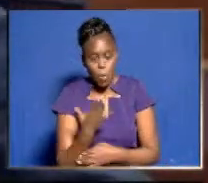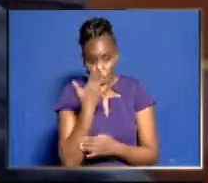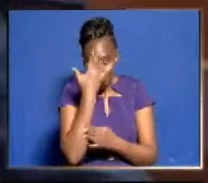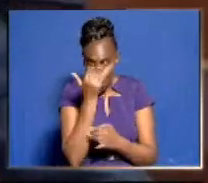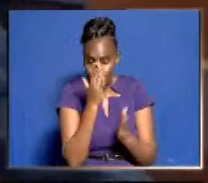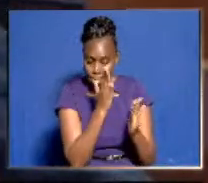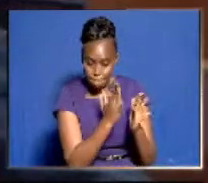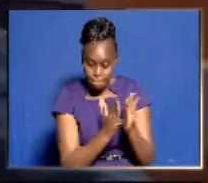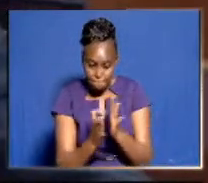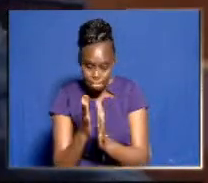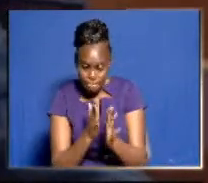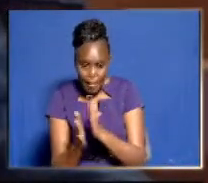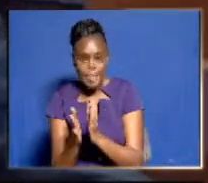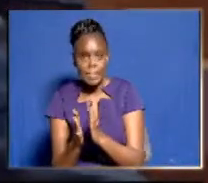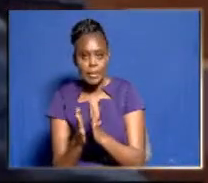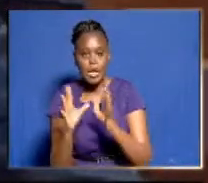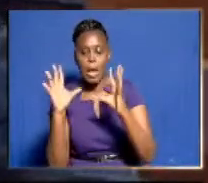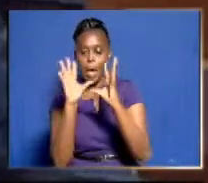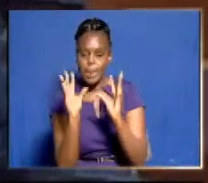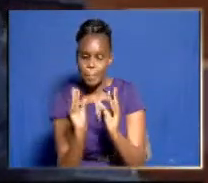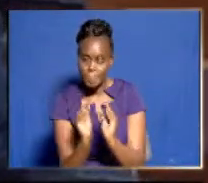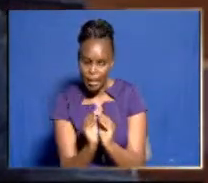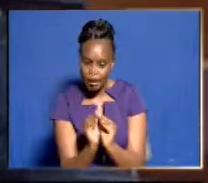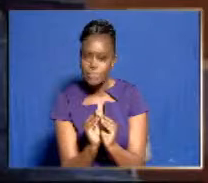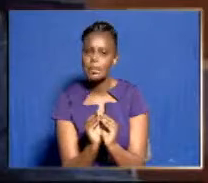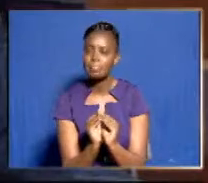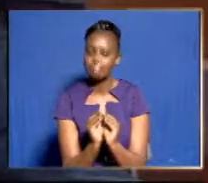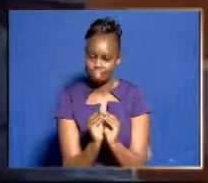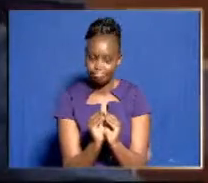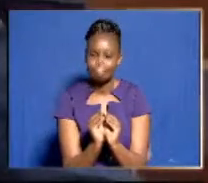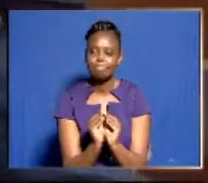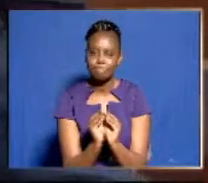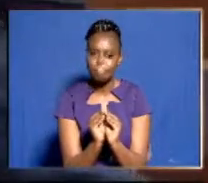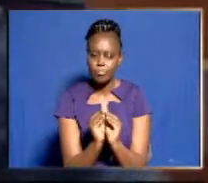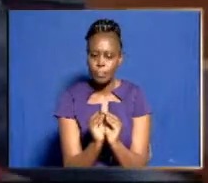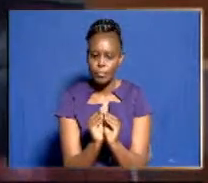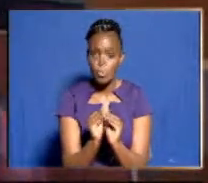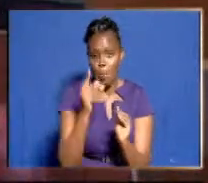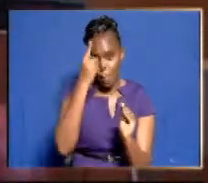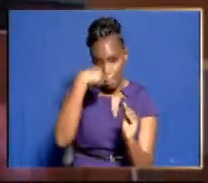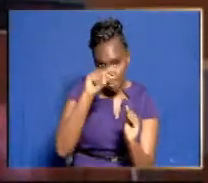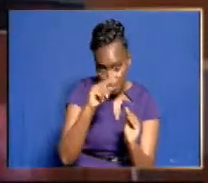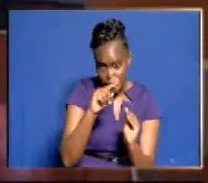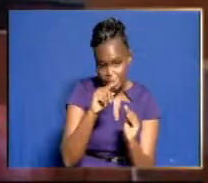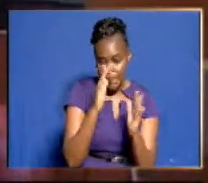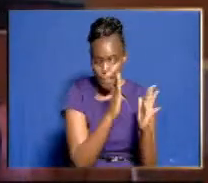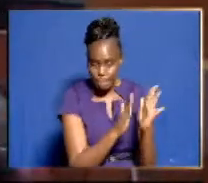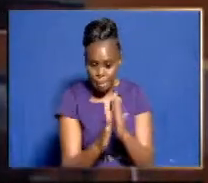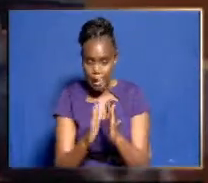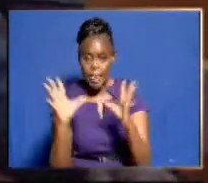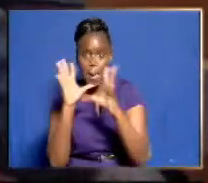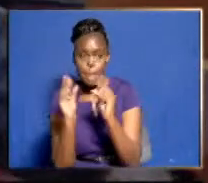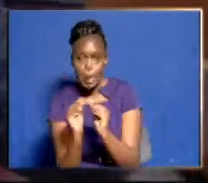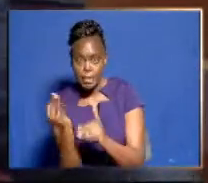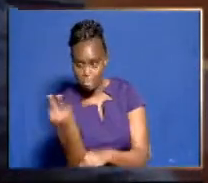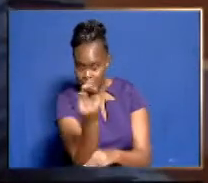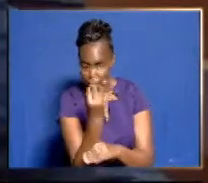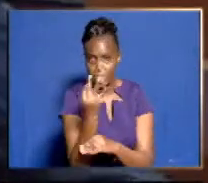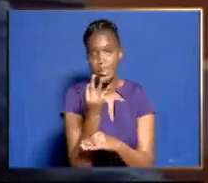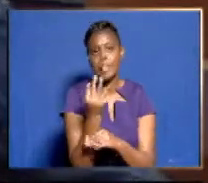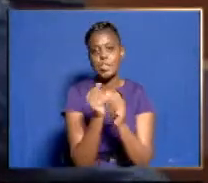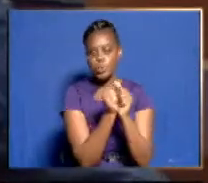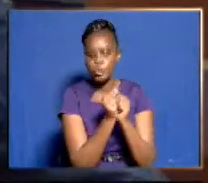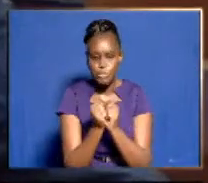planning, budgeting, because you must tie policy, planning and budgeting, so that whatever the policy is